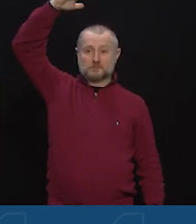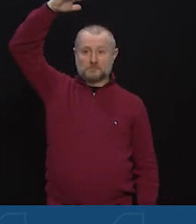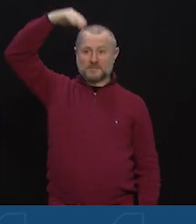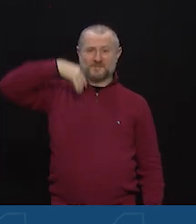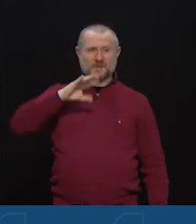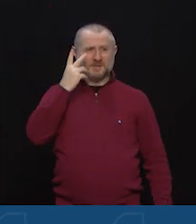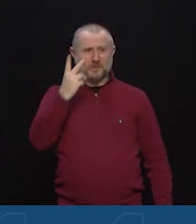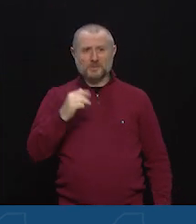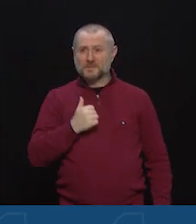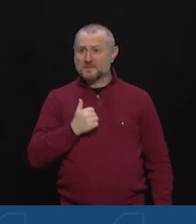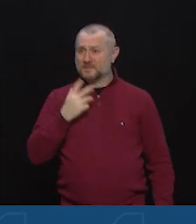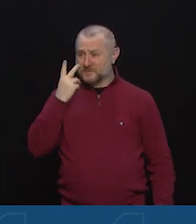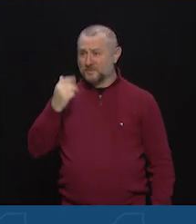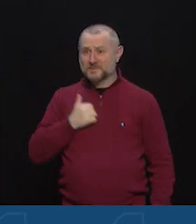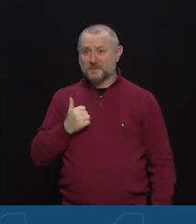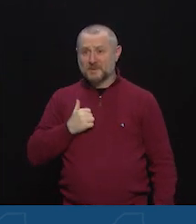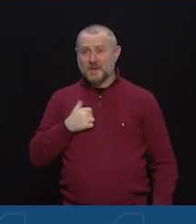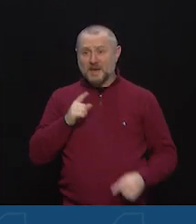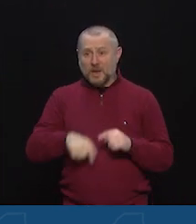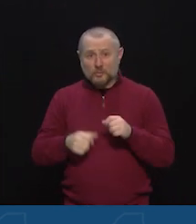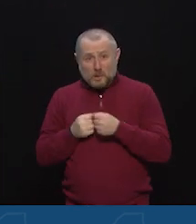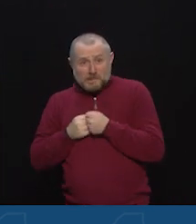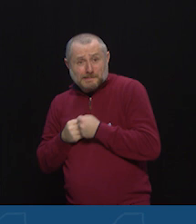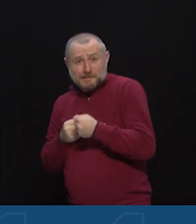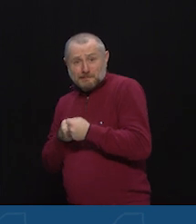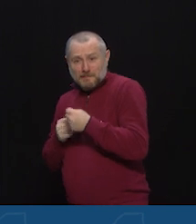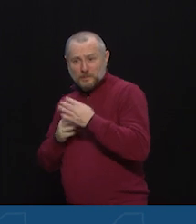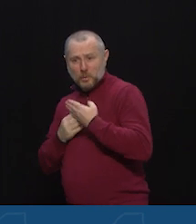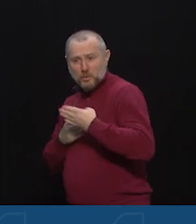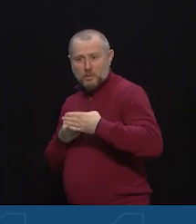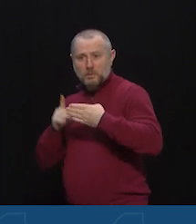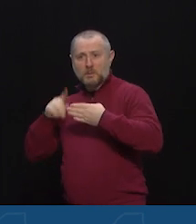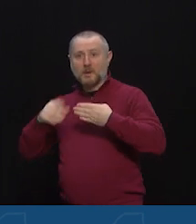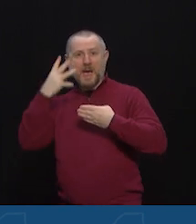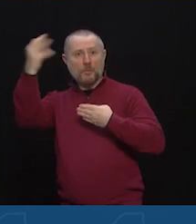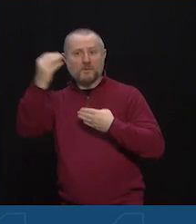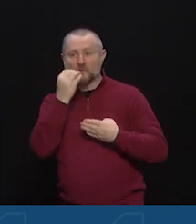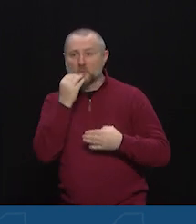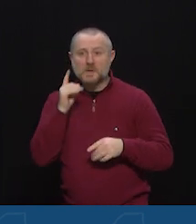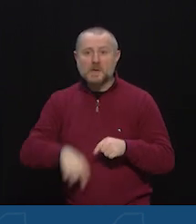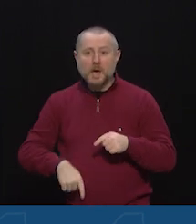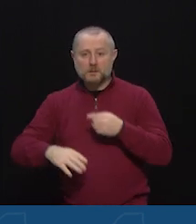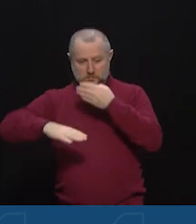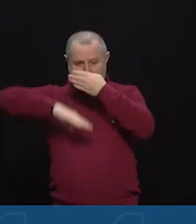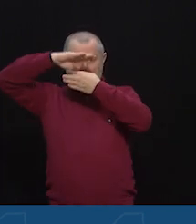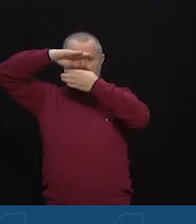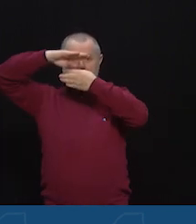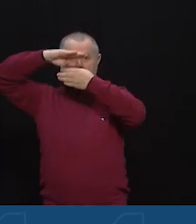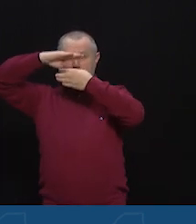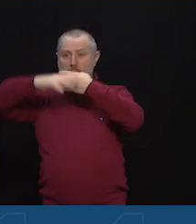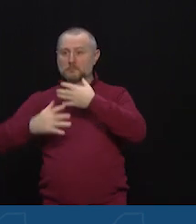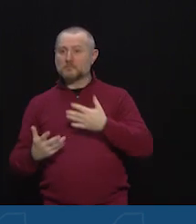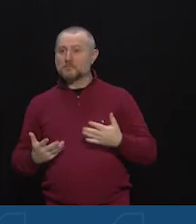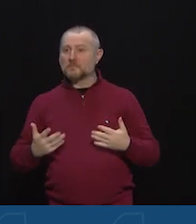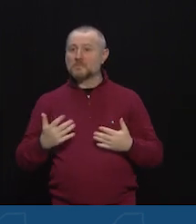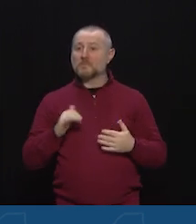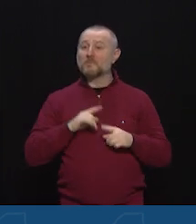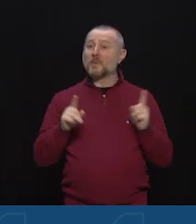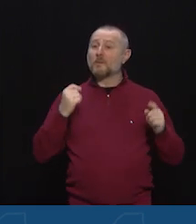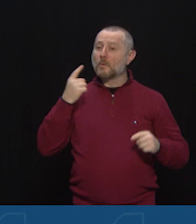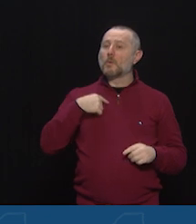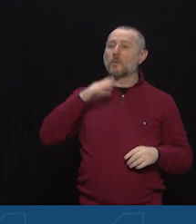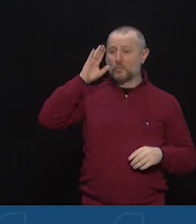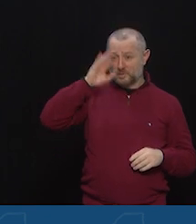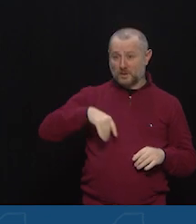our back door, could not get food, could not get water, could not get heat. But I knew I was safer in that home than I was out on